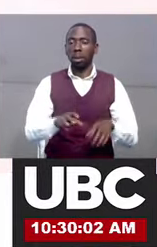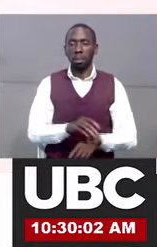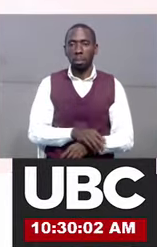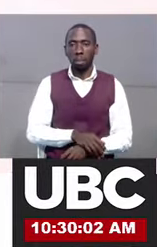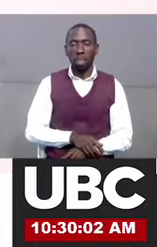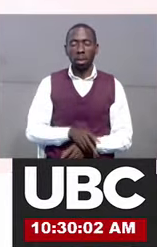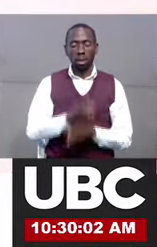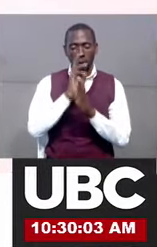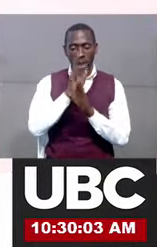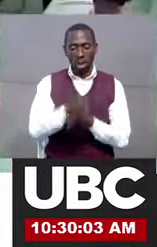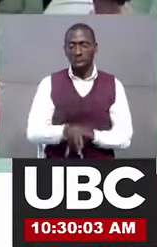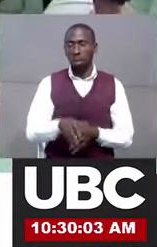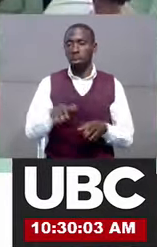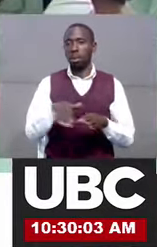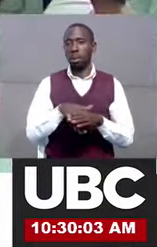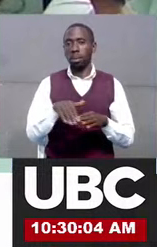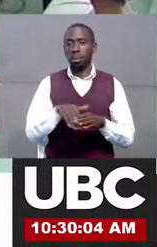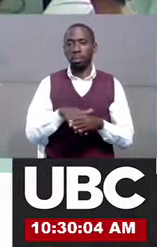Honorable members,